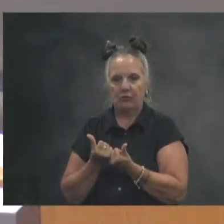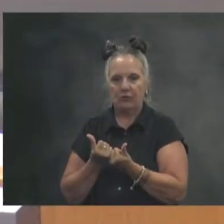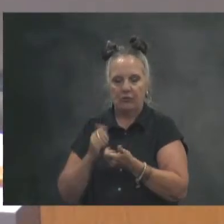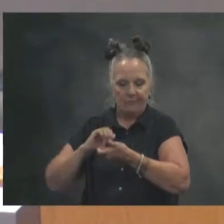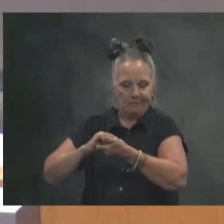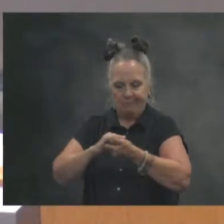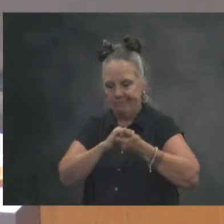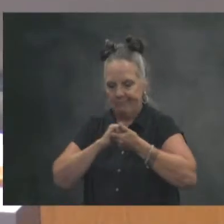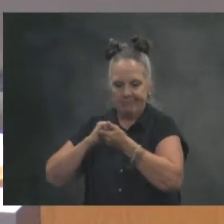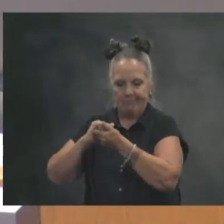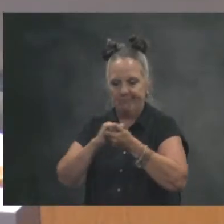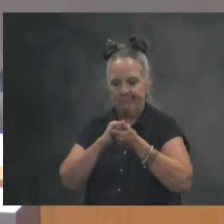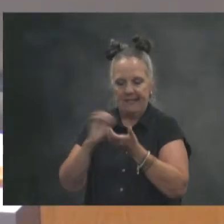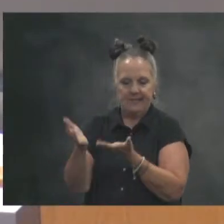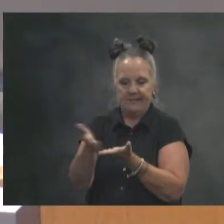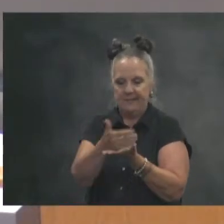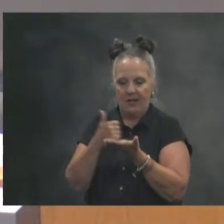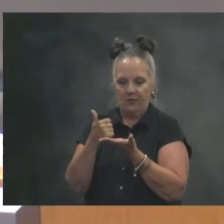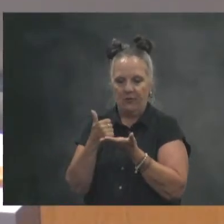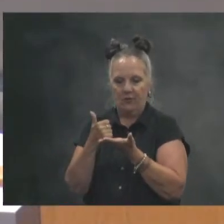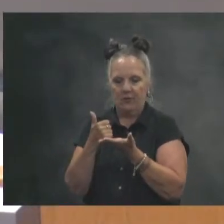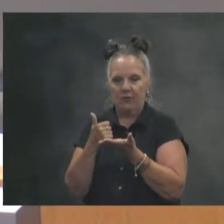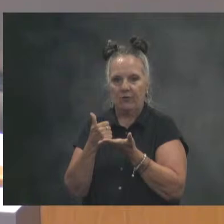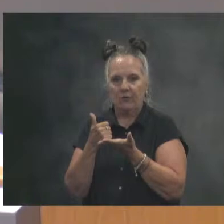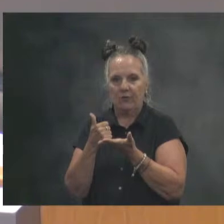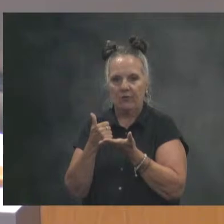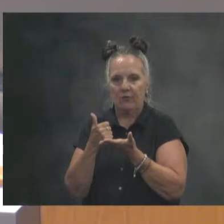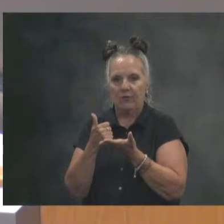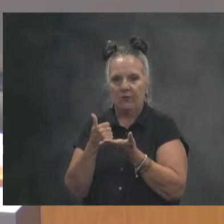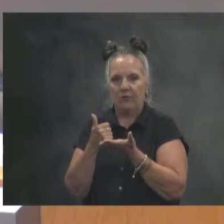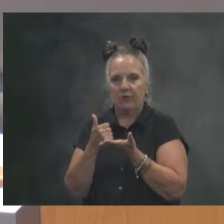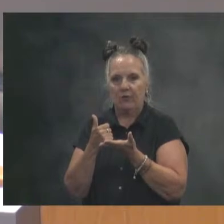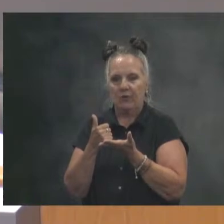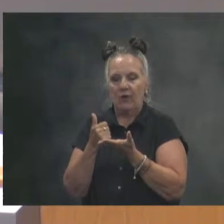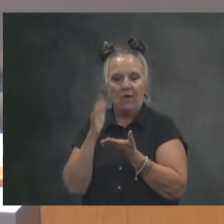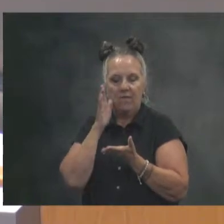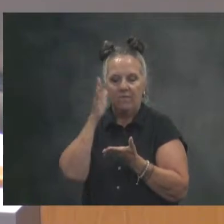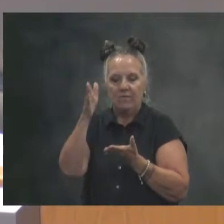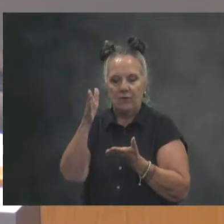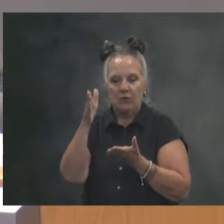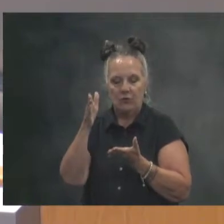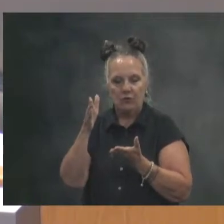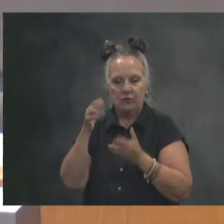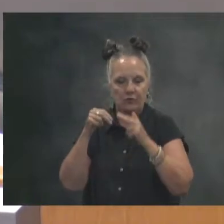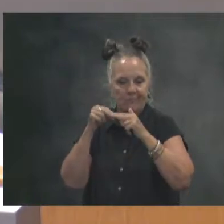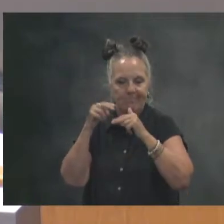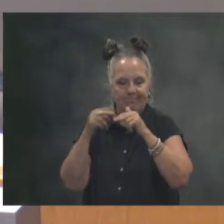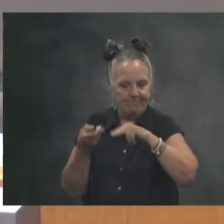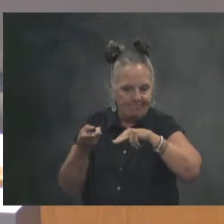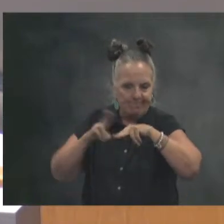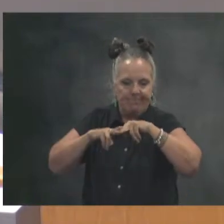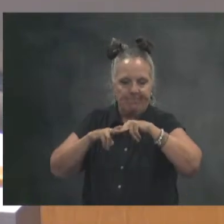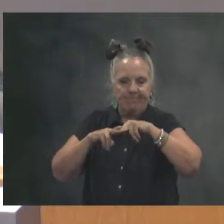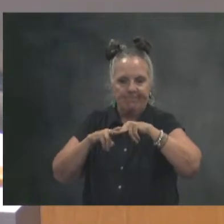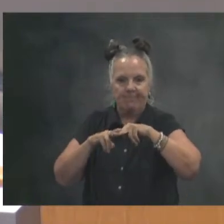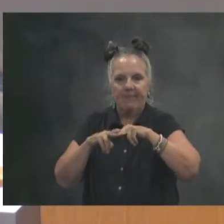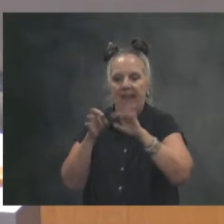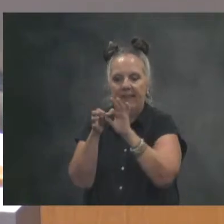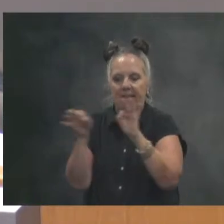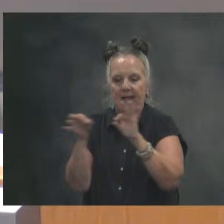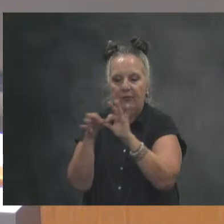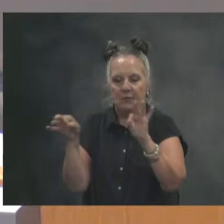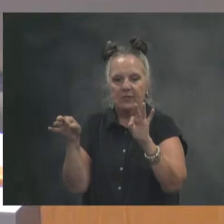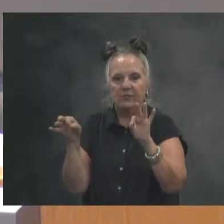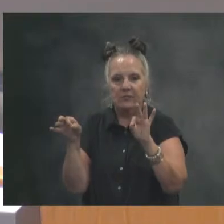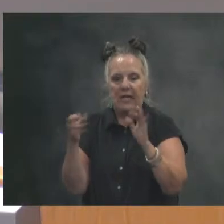Incorporated regarding salary, blueprint for Maryland's future career ladder, and amended language detailed in the signed